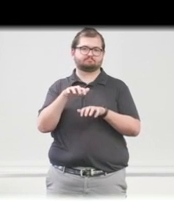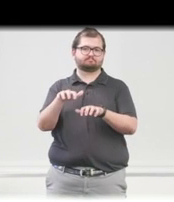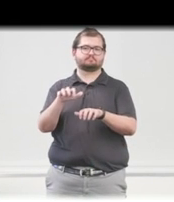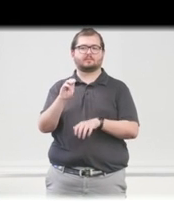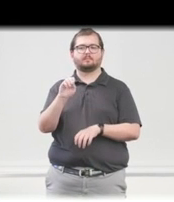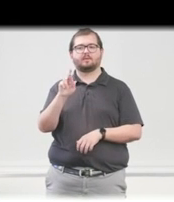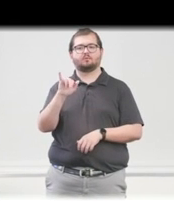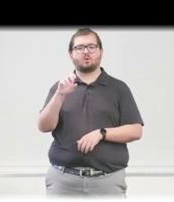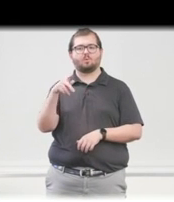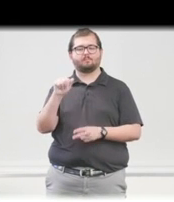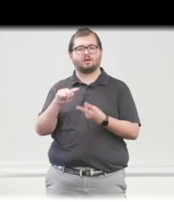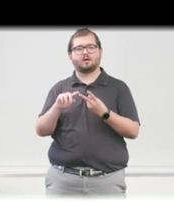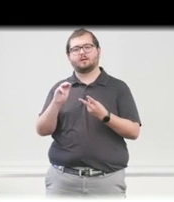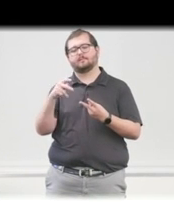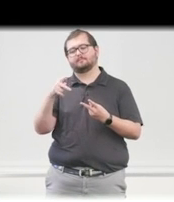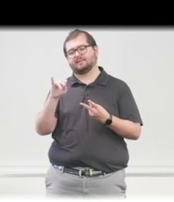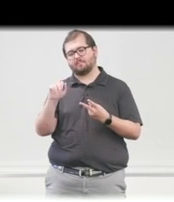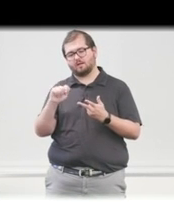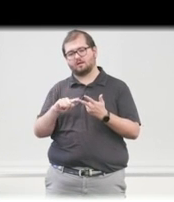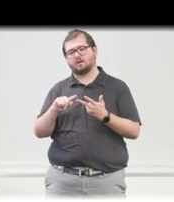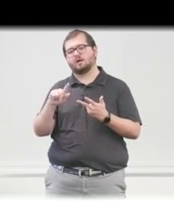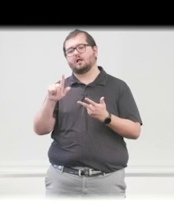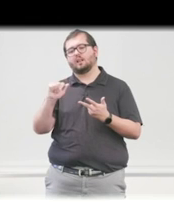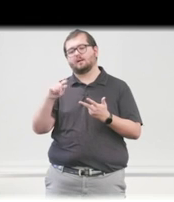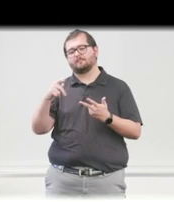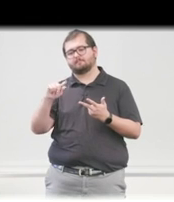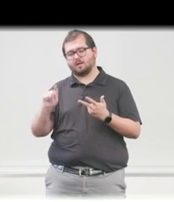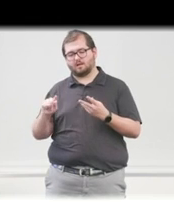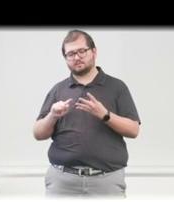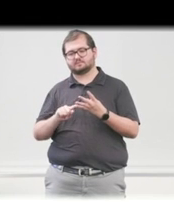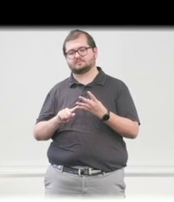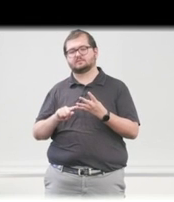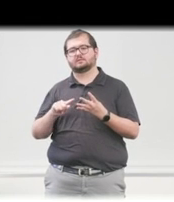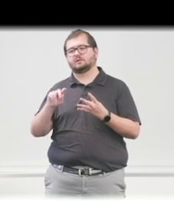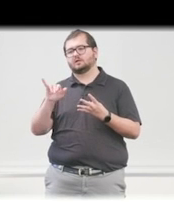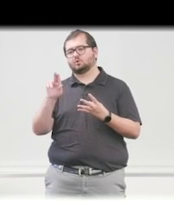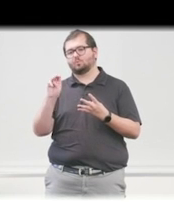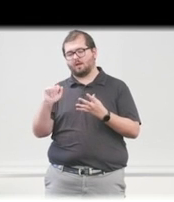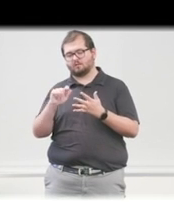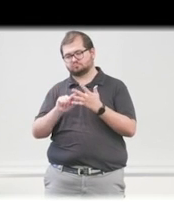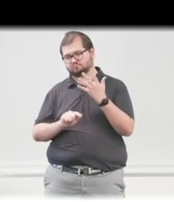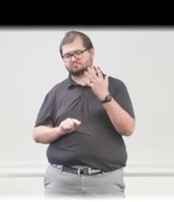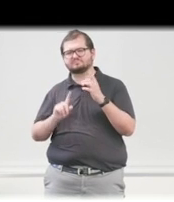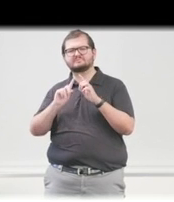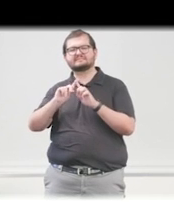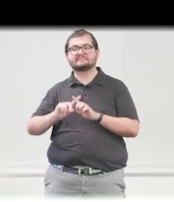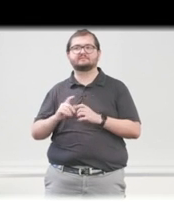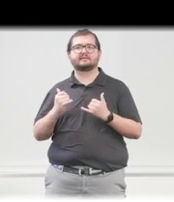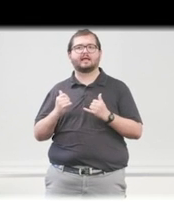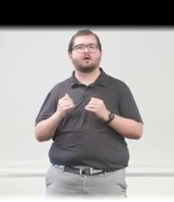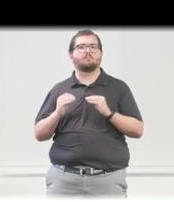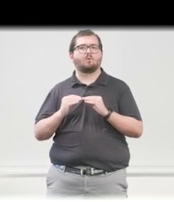Pima County, I think Gila County, La Paz, Yuma County. So a lot of the counties around the state are starting